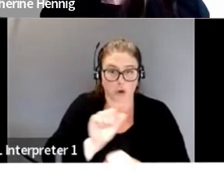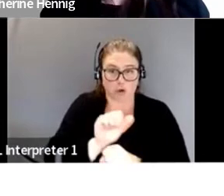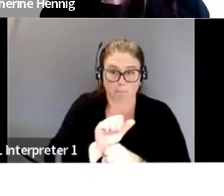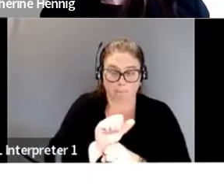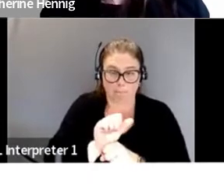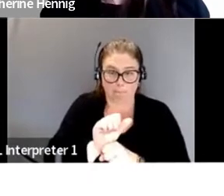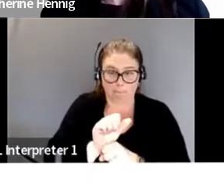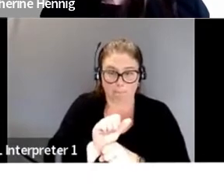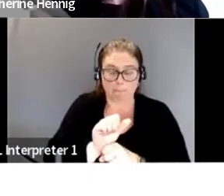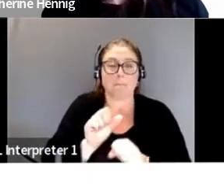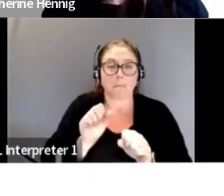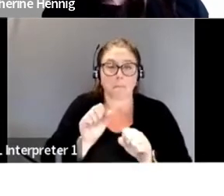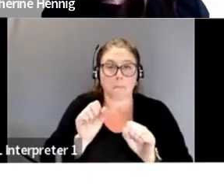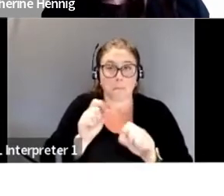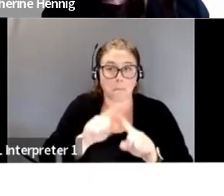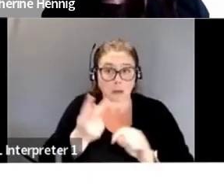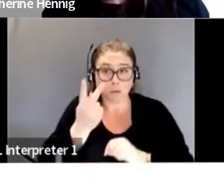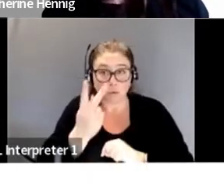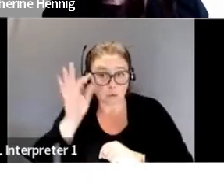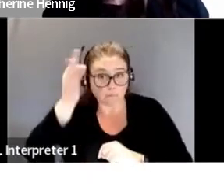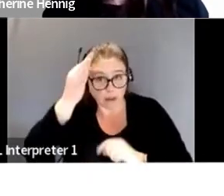grants to fund your marketing coordinator.